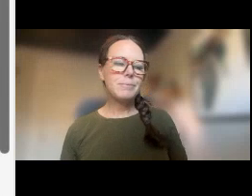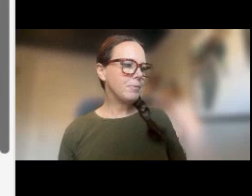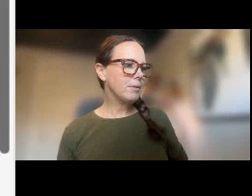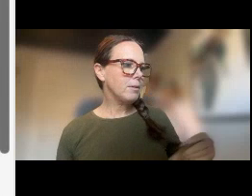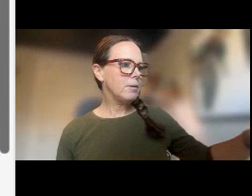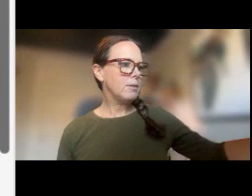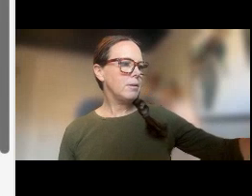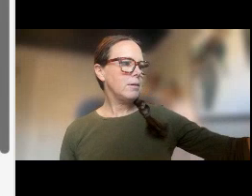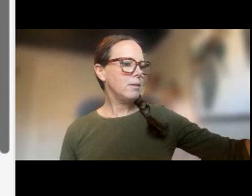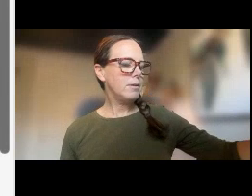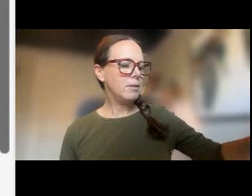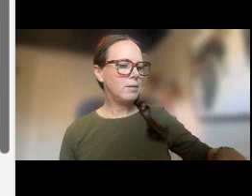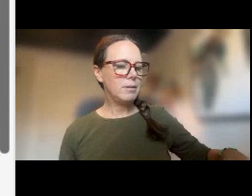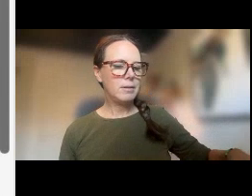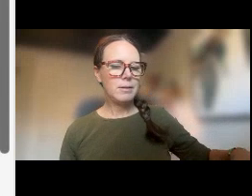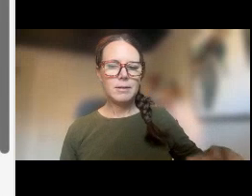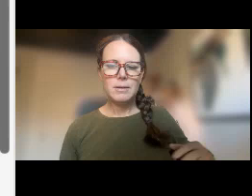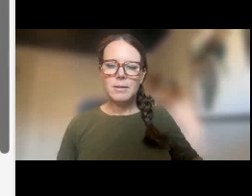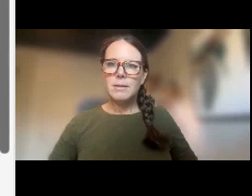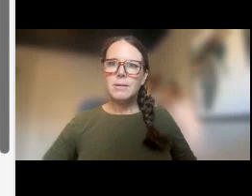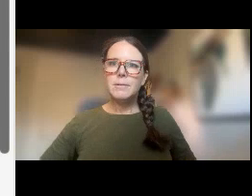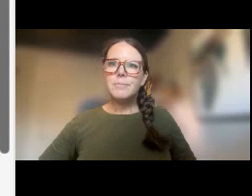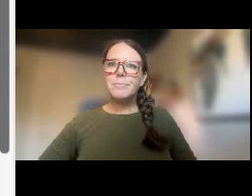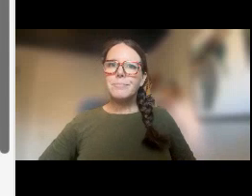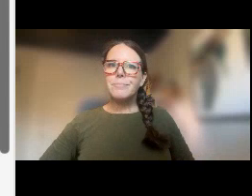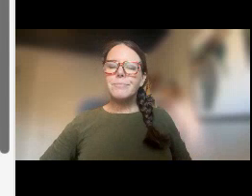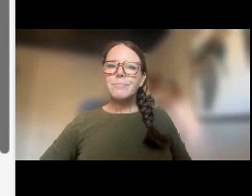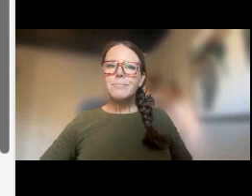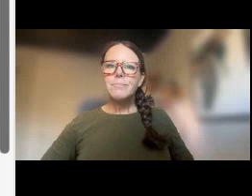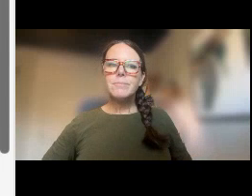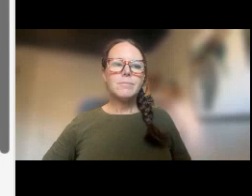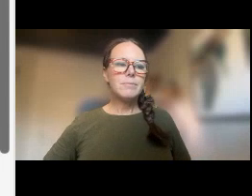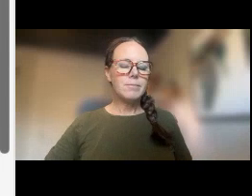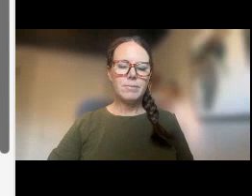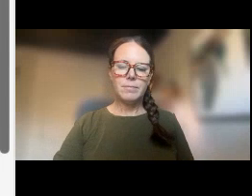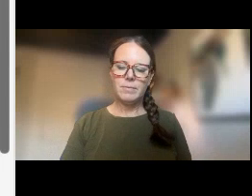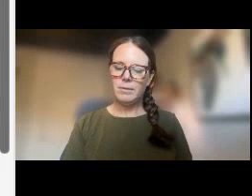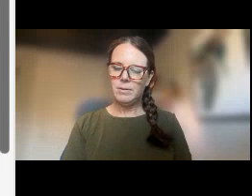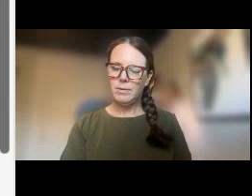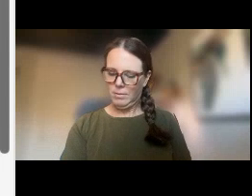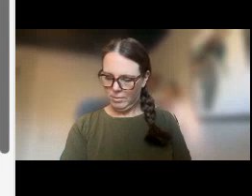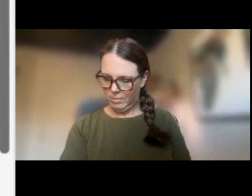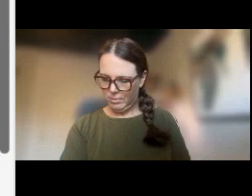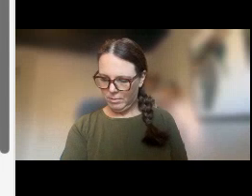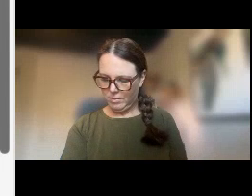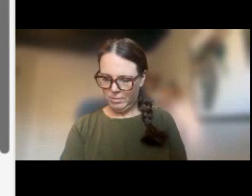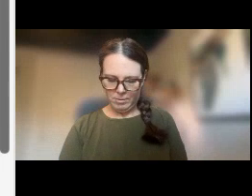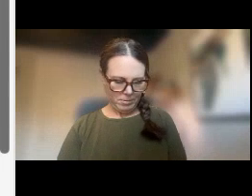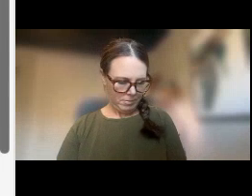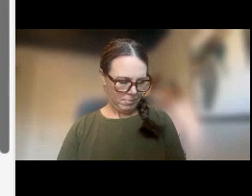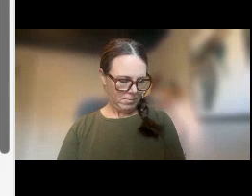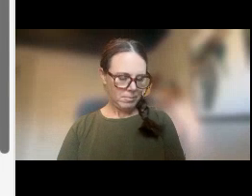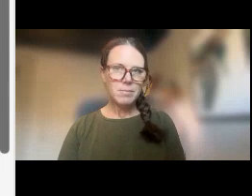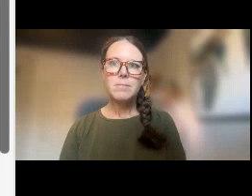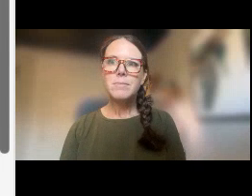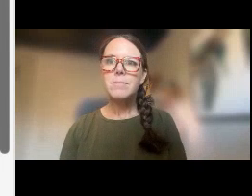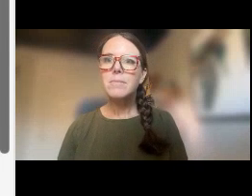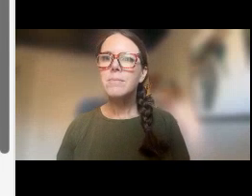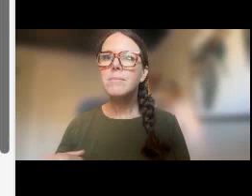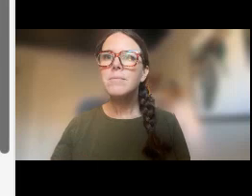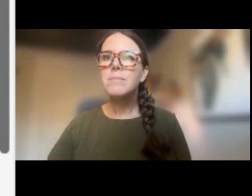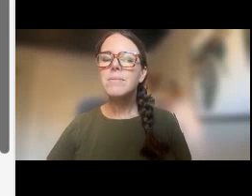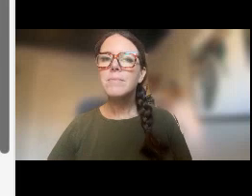Okay. Oh, she did here. You have one person with the restaurant. Sorry, we were muted, Chair Fox. We're waiting on one